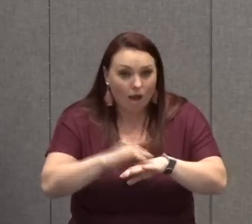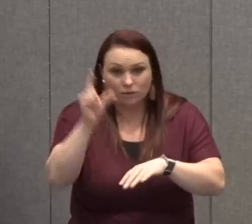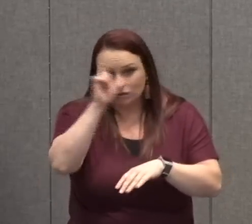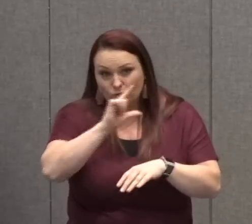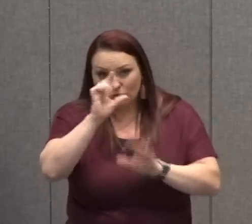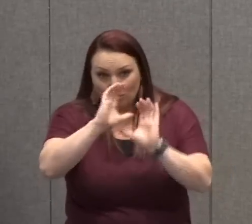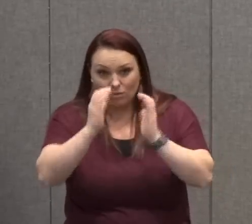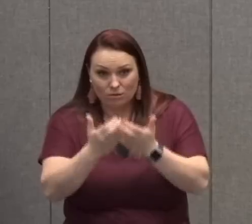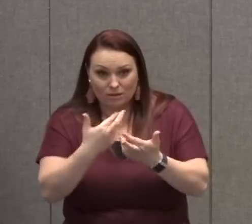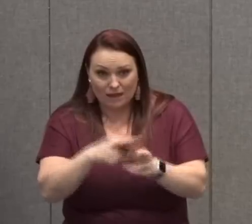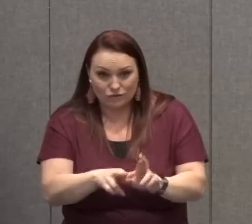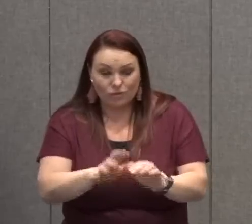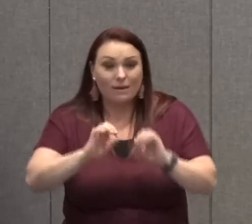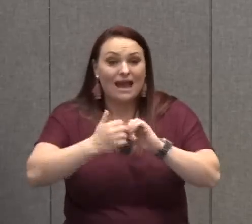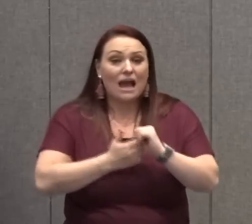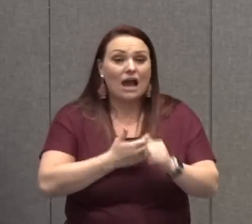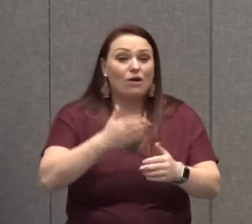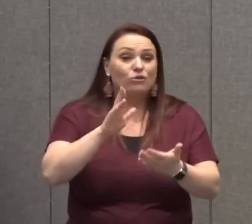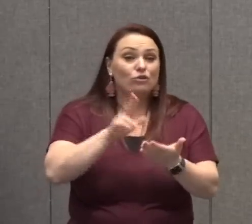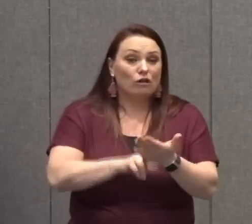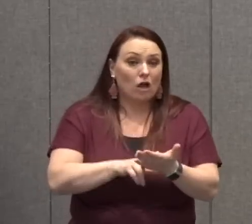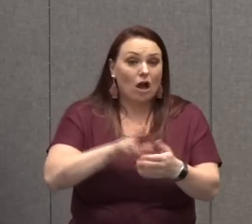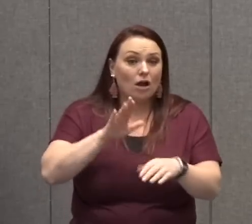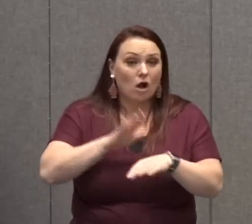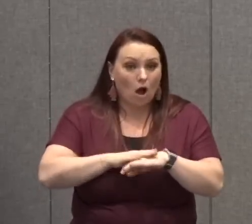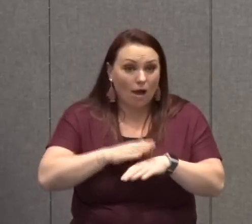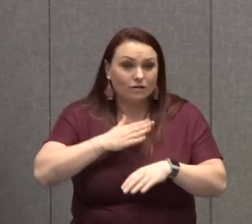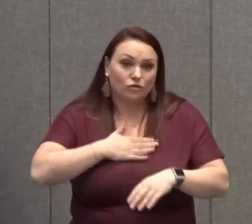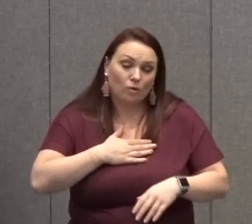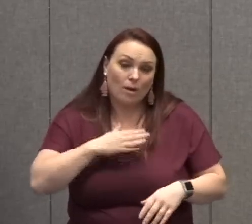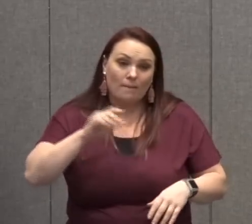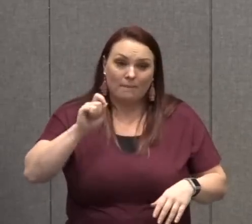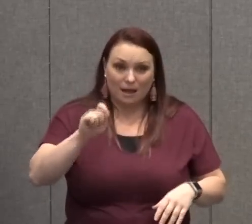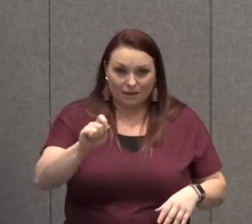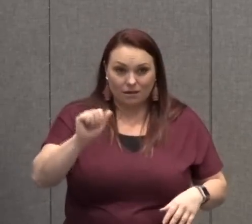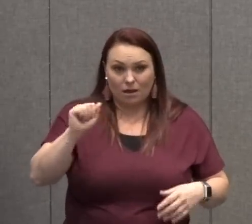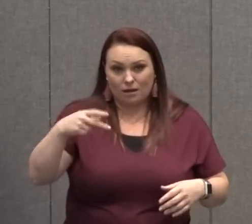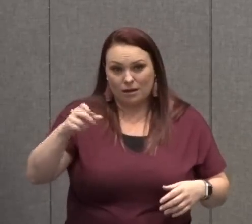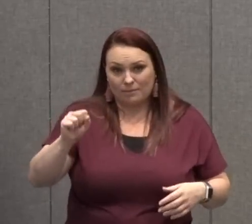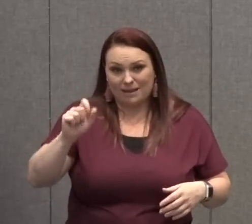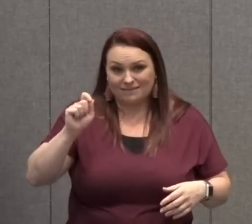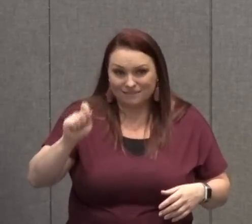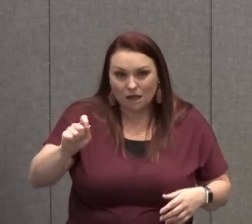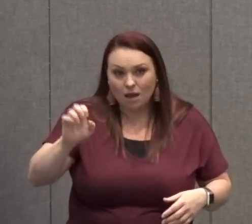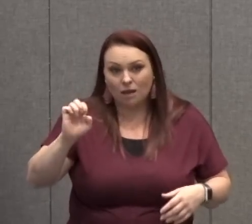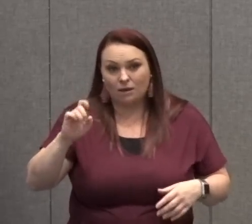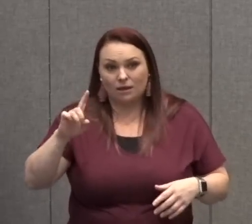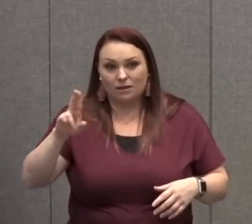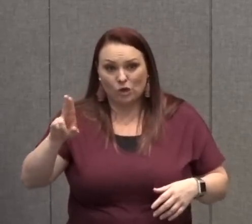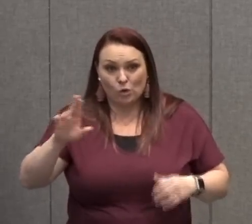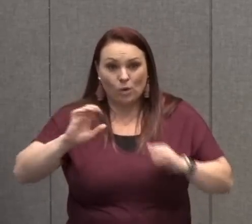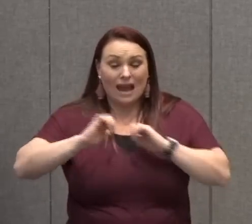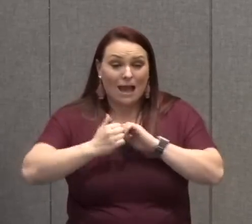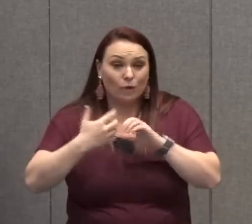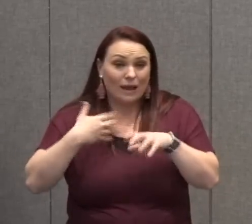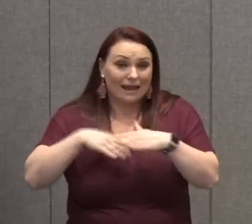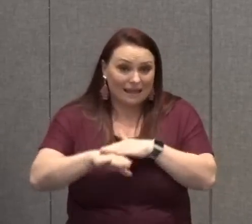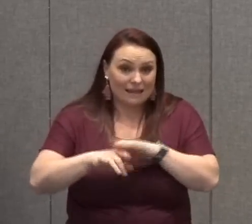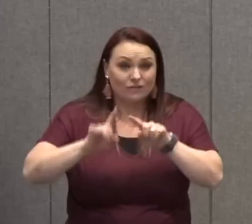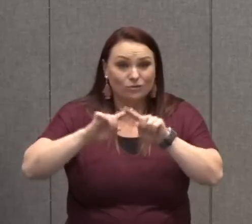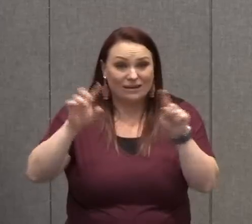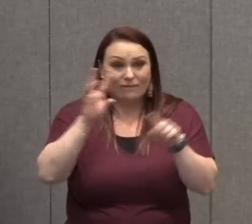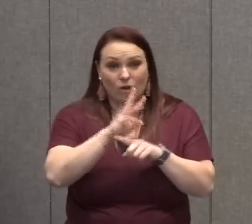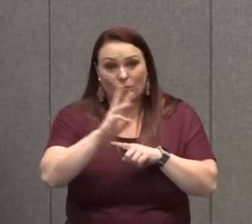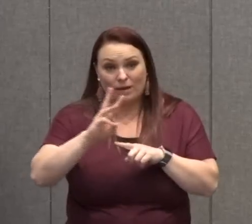yeah how do you log on to my.aps.edu how do I get into different platforms that's a